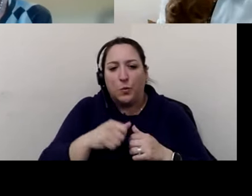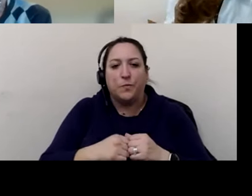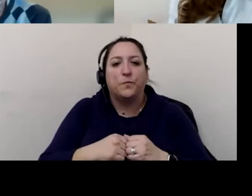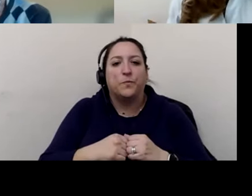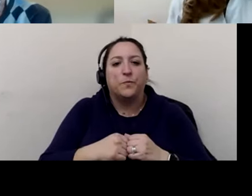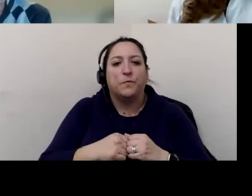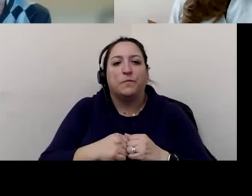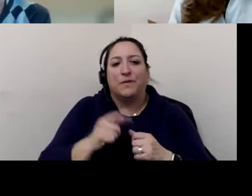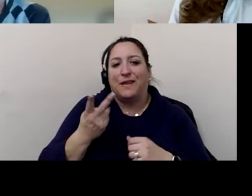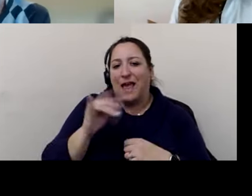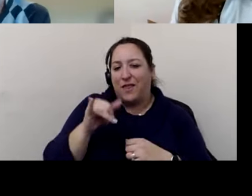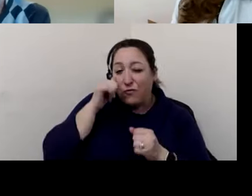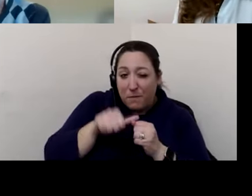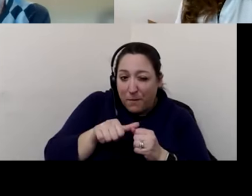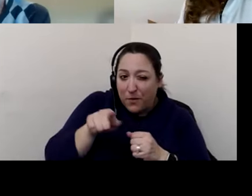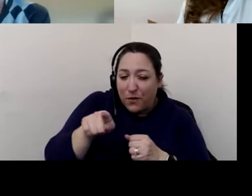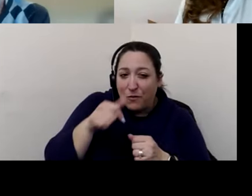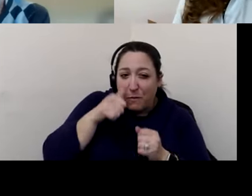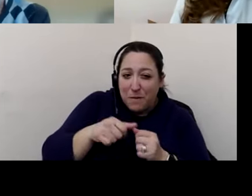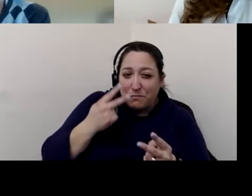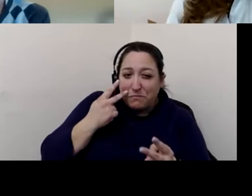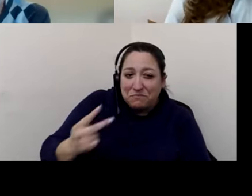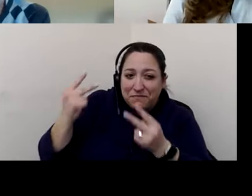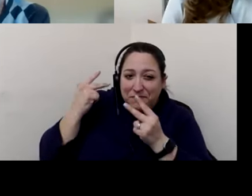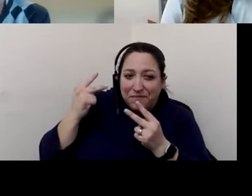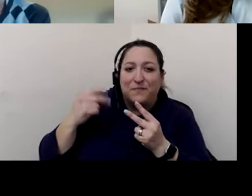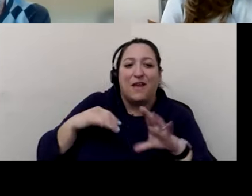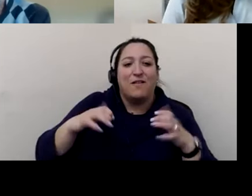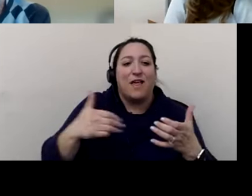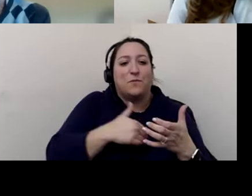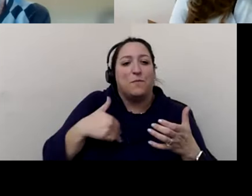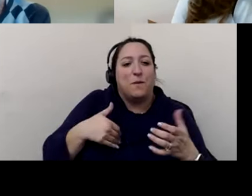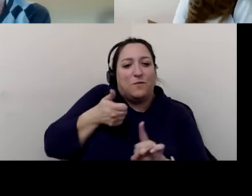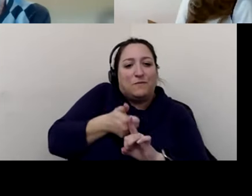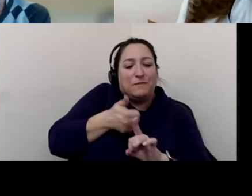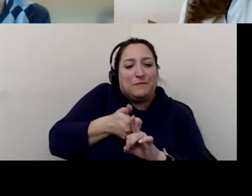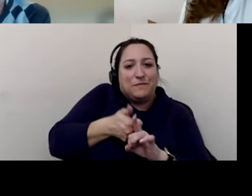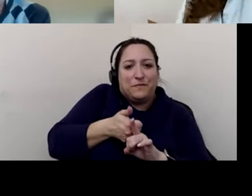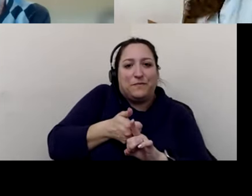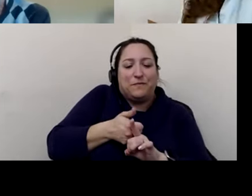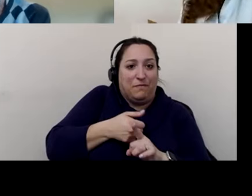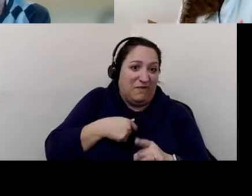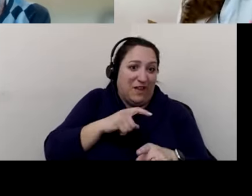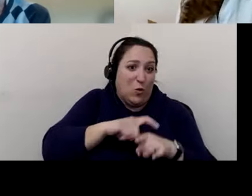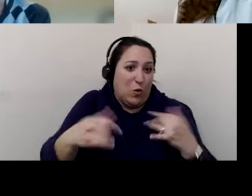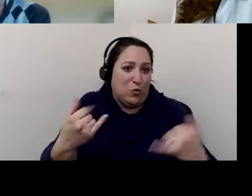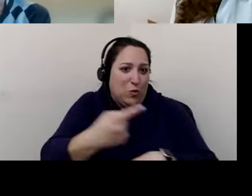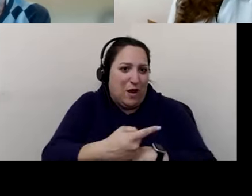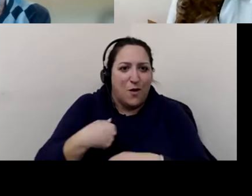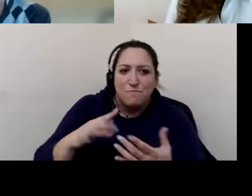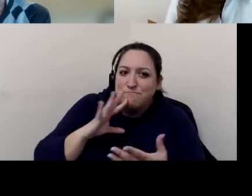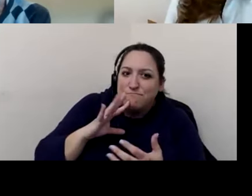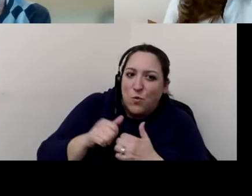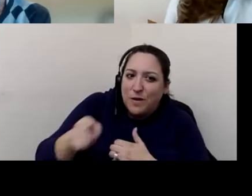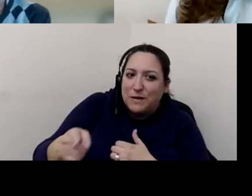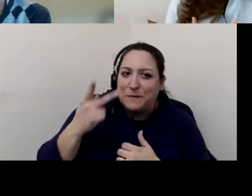that I think Kathy will remember this from back in the day. We have a class member who, and I actually called him today. I wanted to talk to him and see what